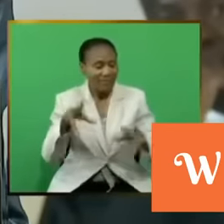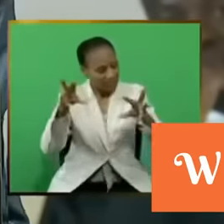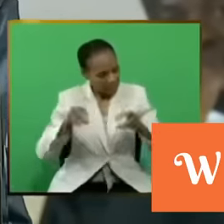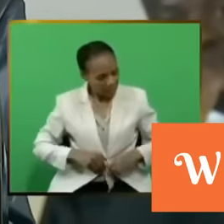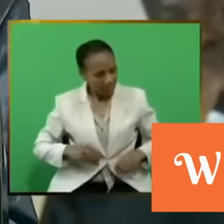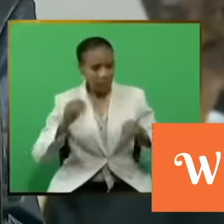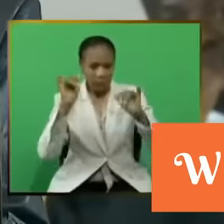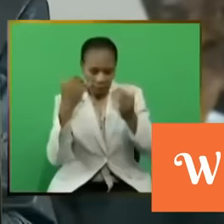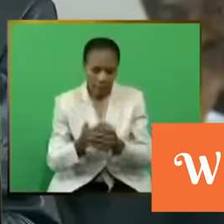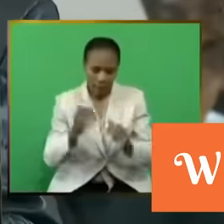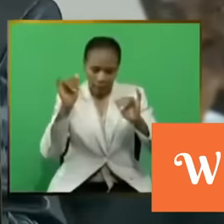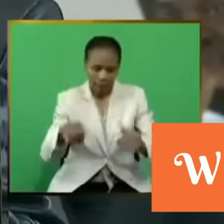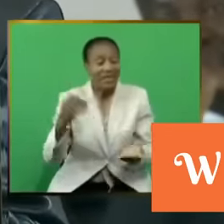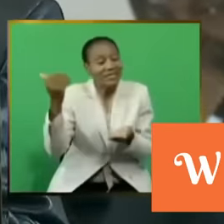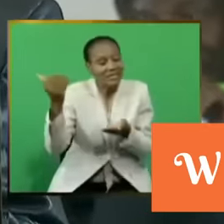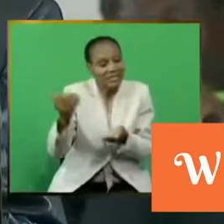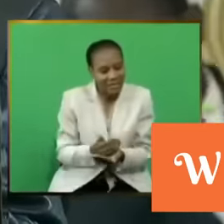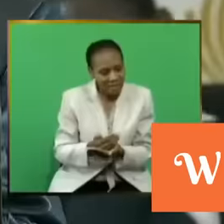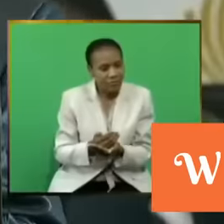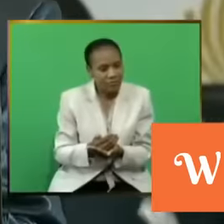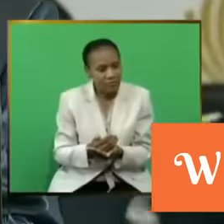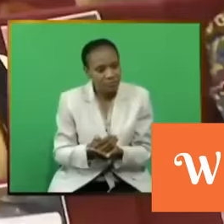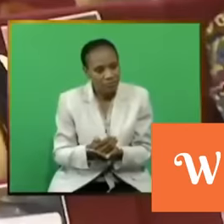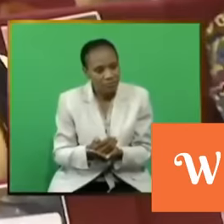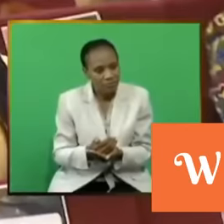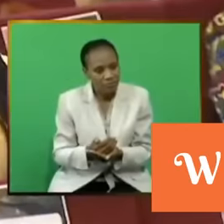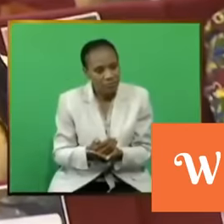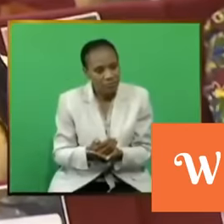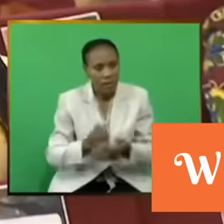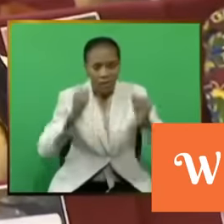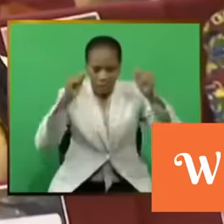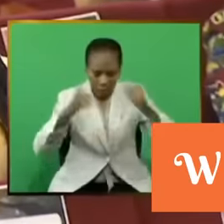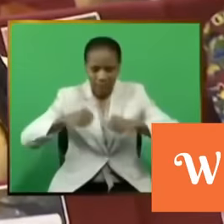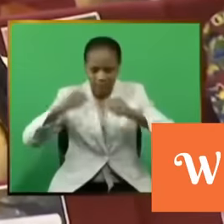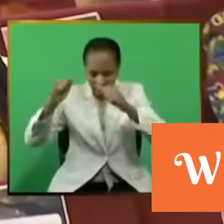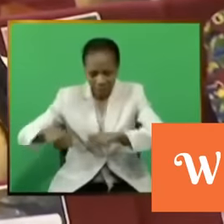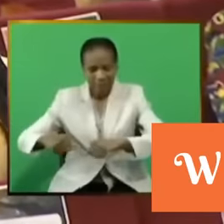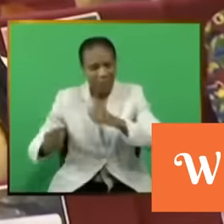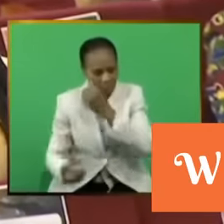and secure borders has been acknowledged and agreed to.